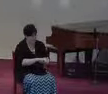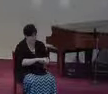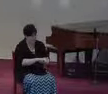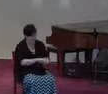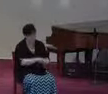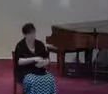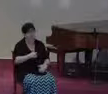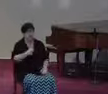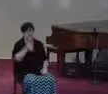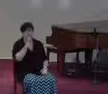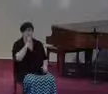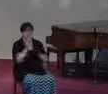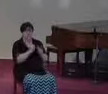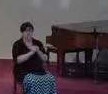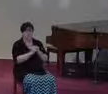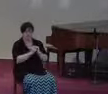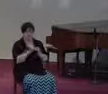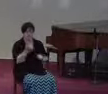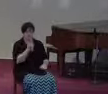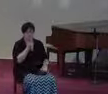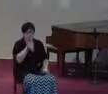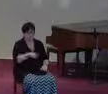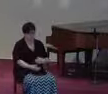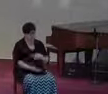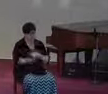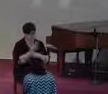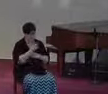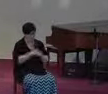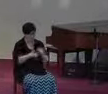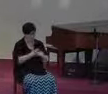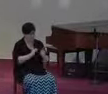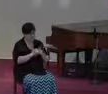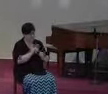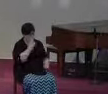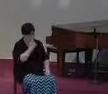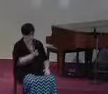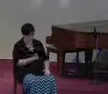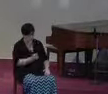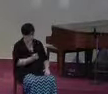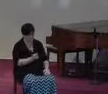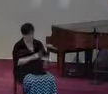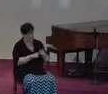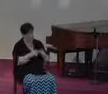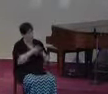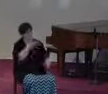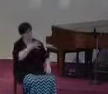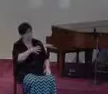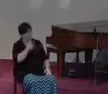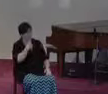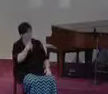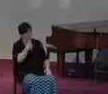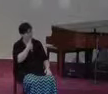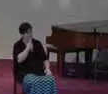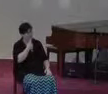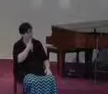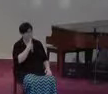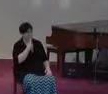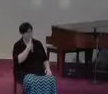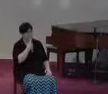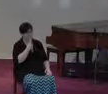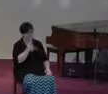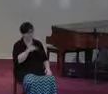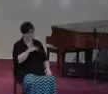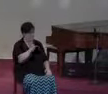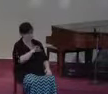I was talking to someone this morning about how interesting it is that when a woman says, "That's